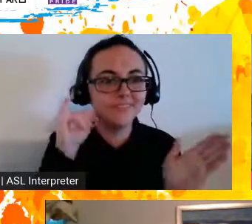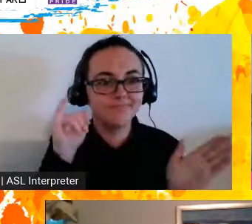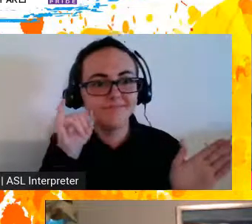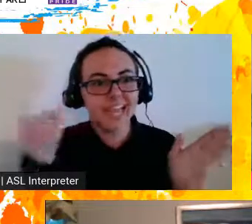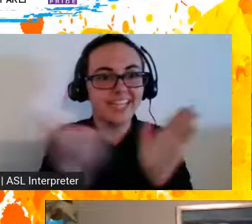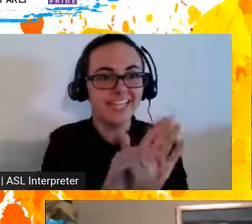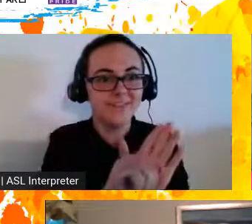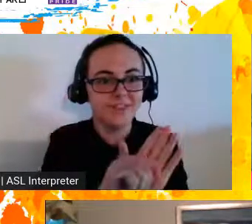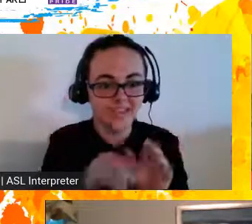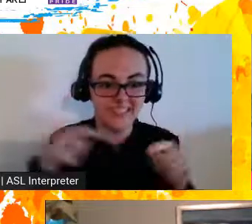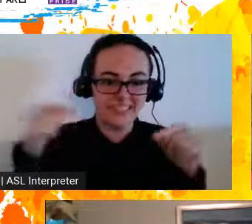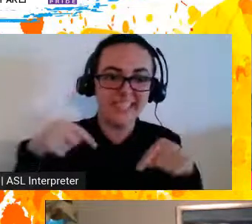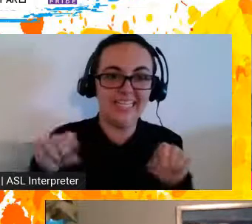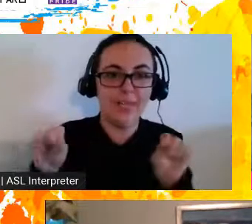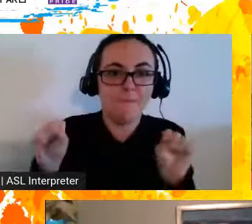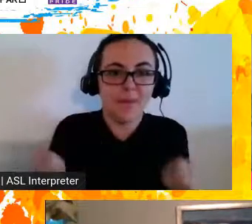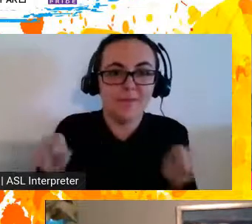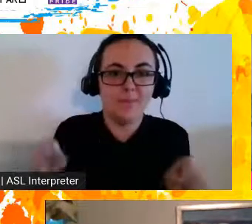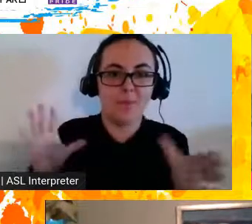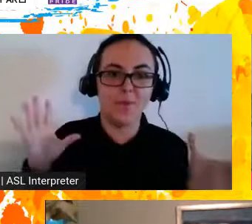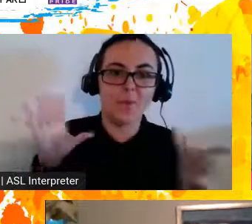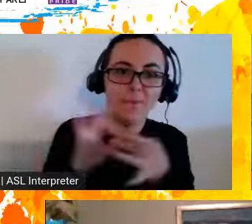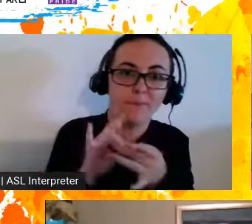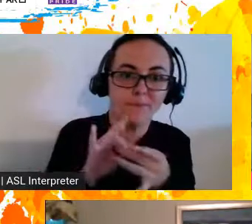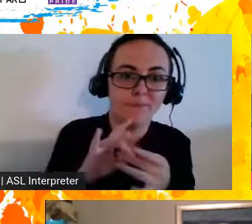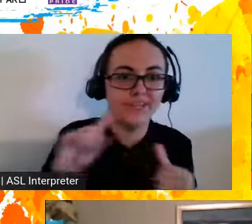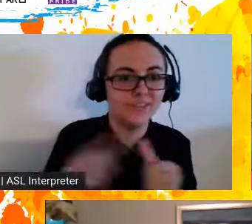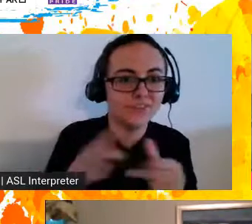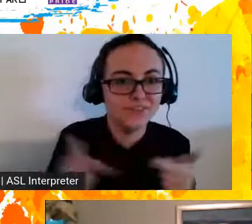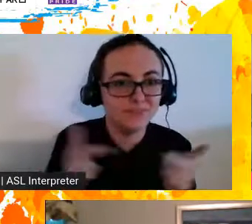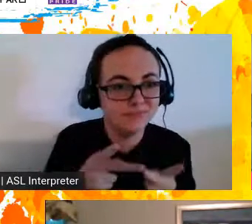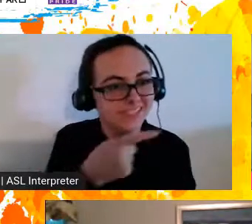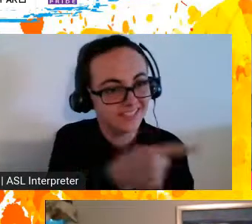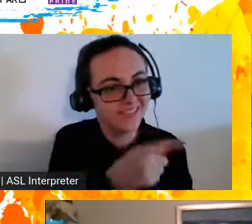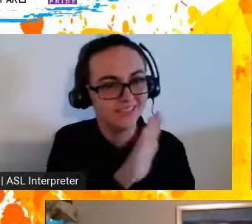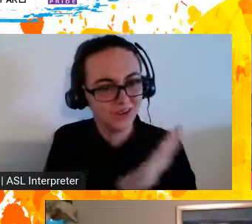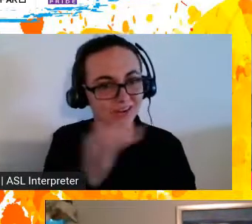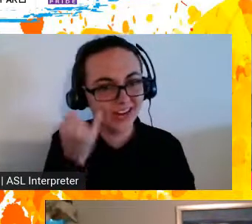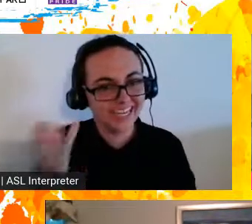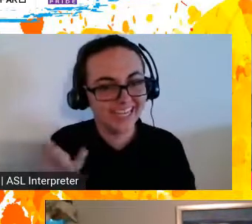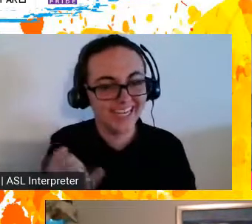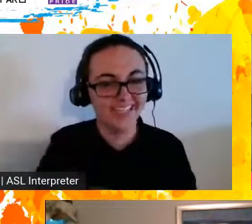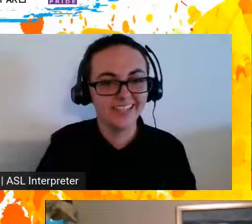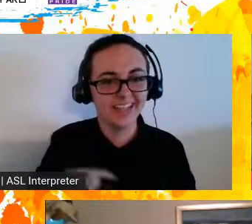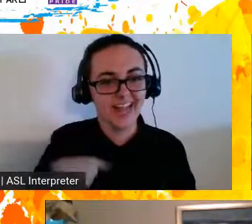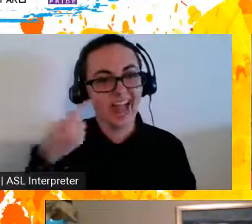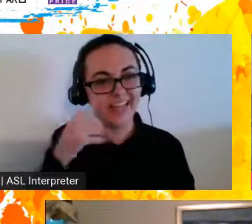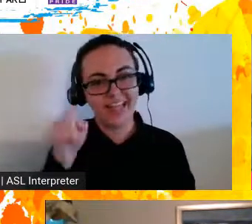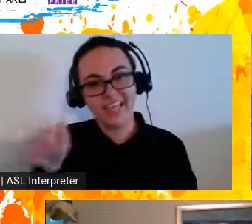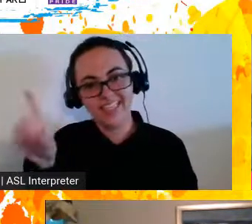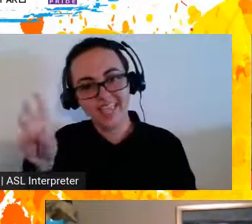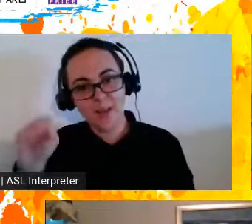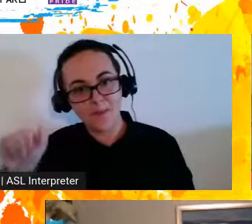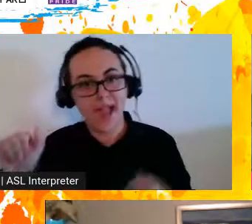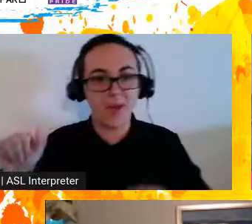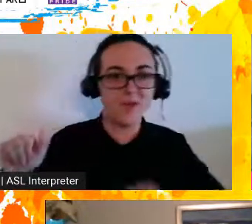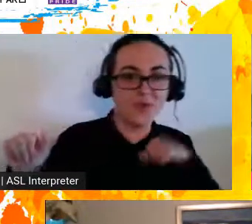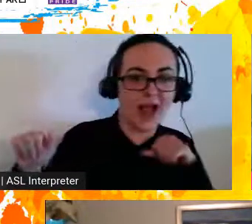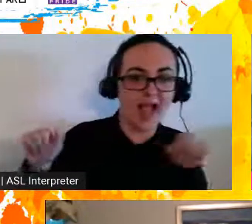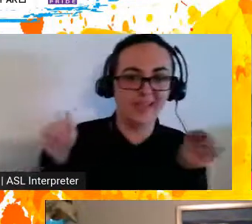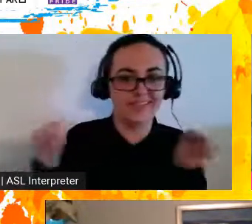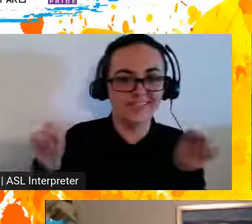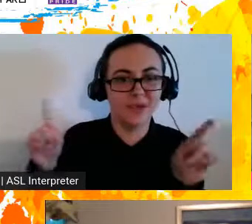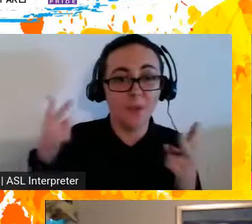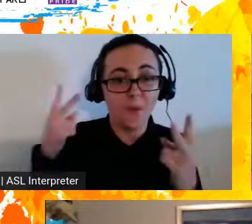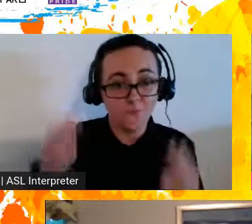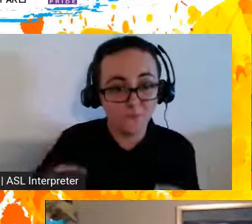a potential partnership in the first place. I think both organizations are really grateful to you. So thank you. Great job. I mean, the video